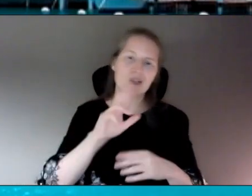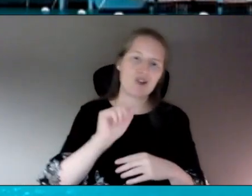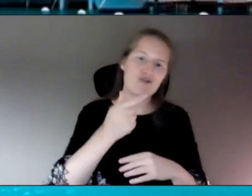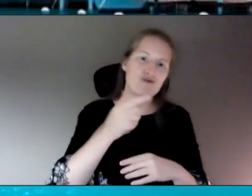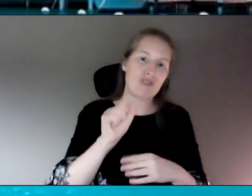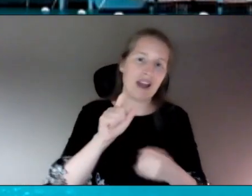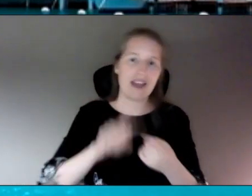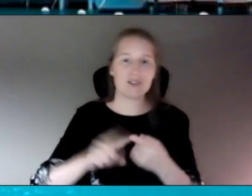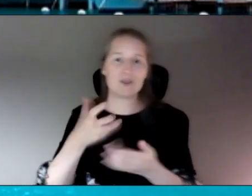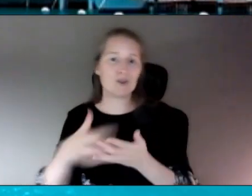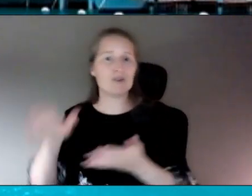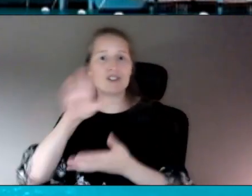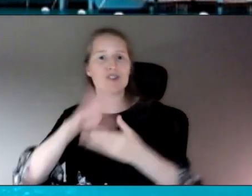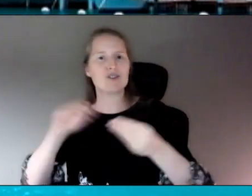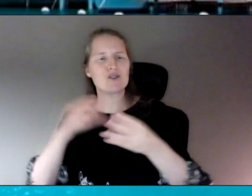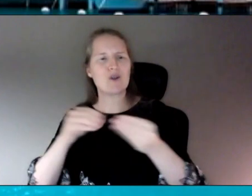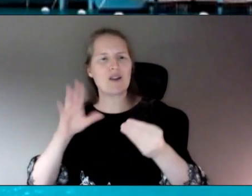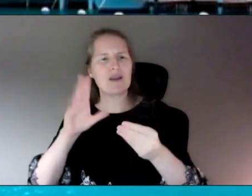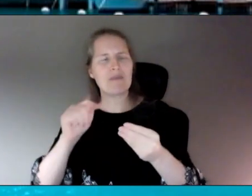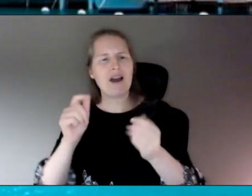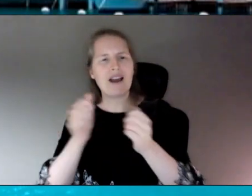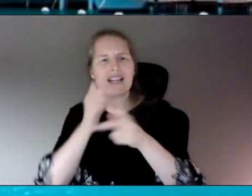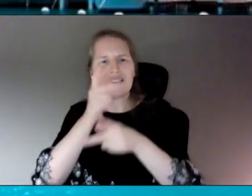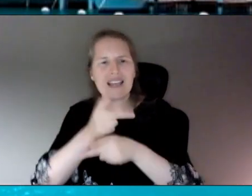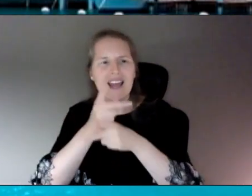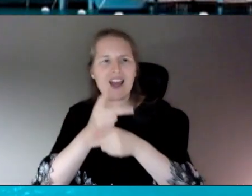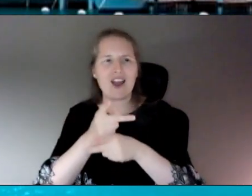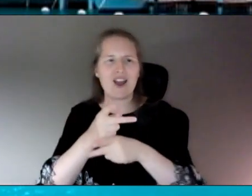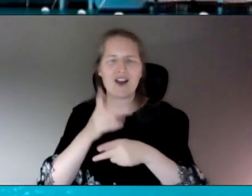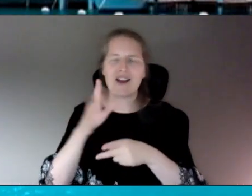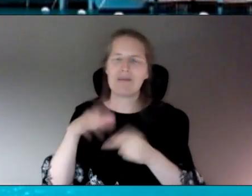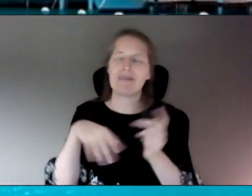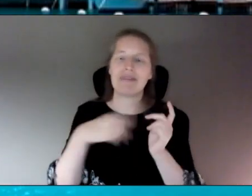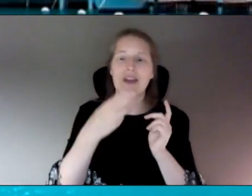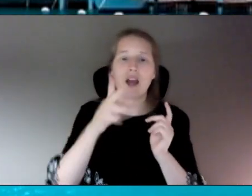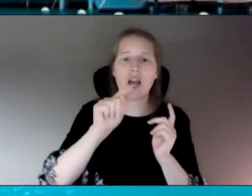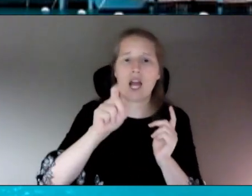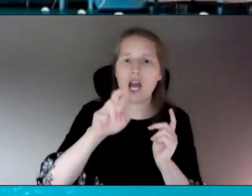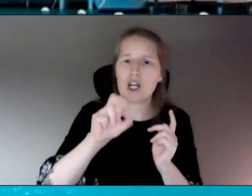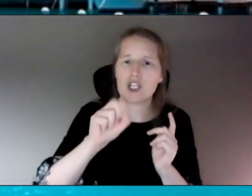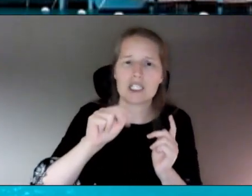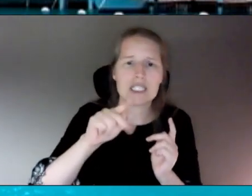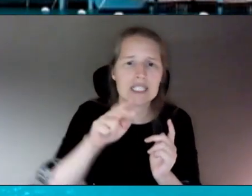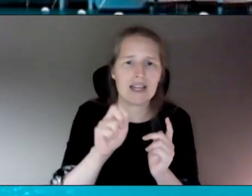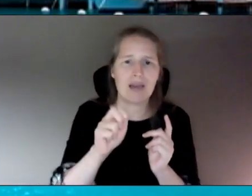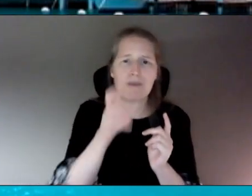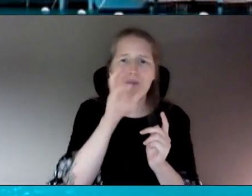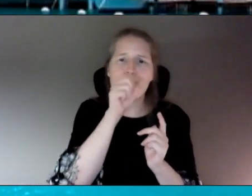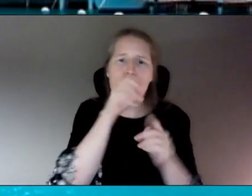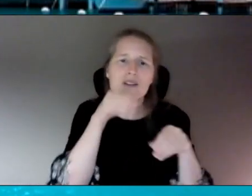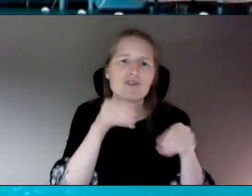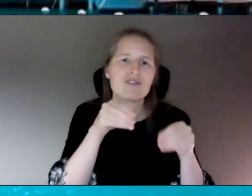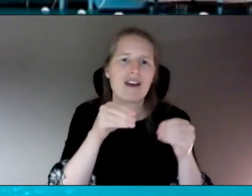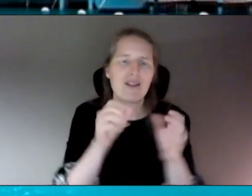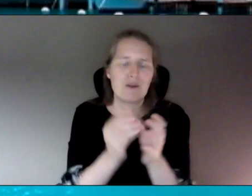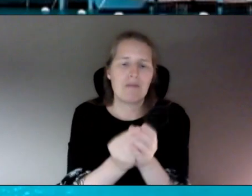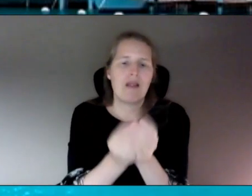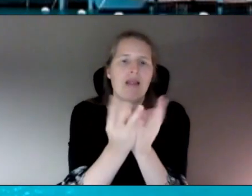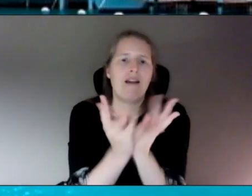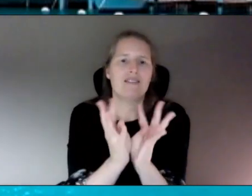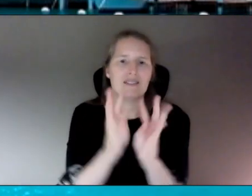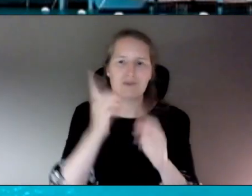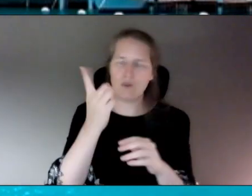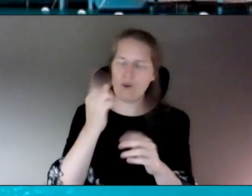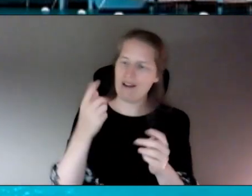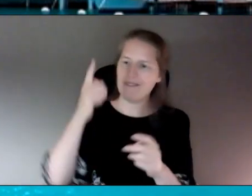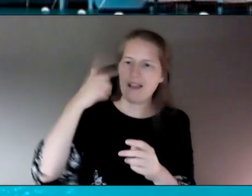such great care that the gutter snipe orange seller blossomed each night as one of London's finest actors.